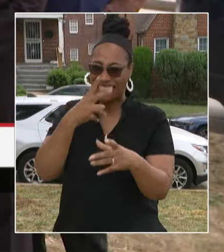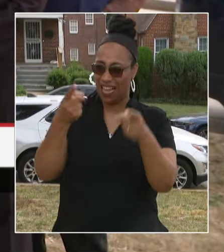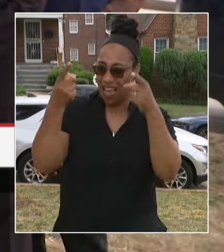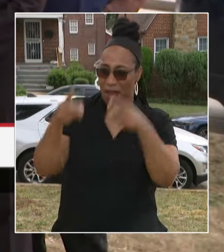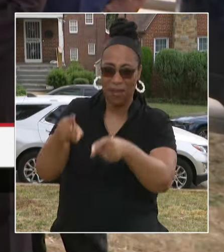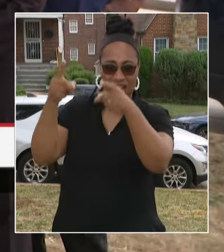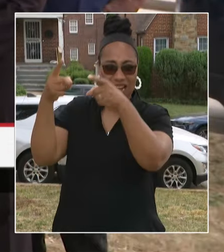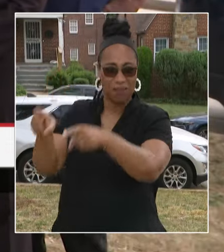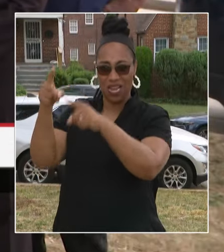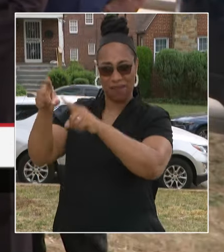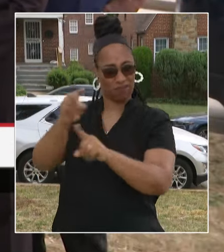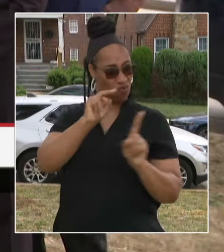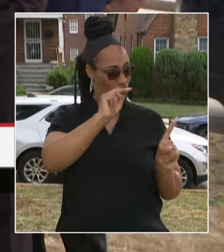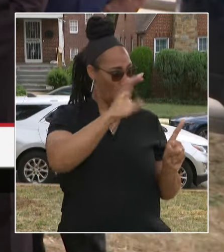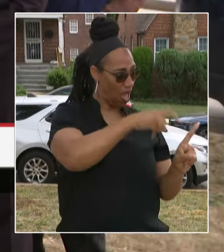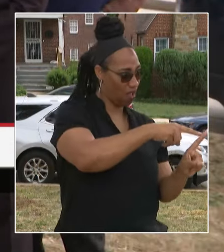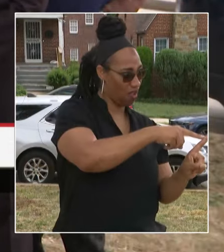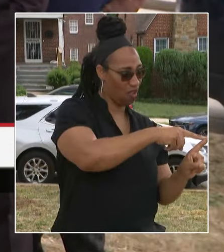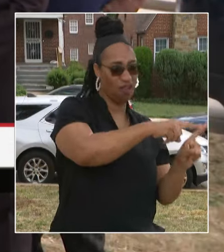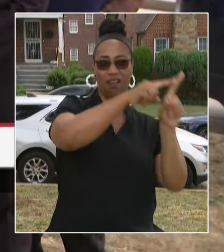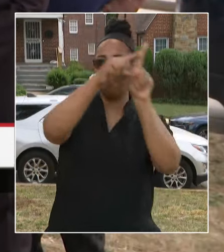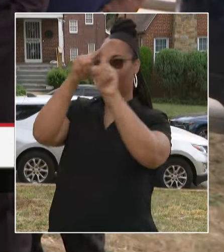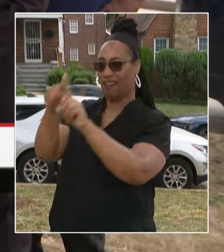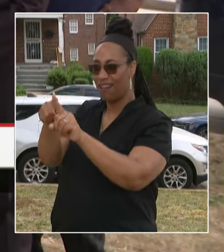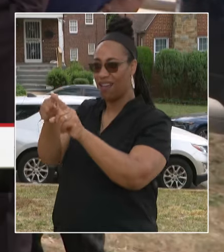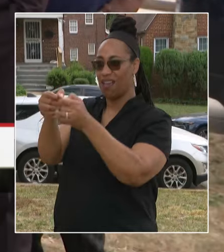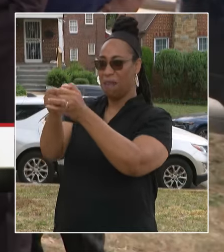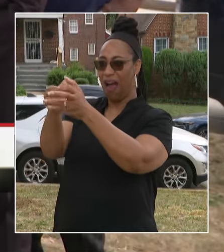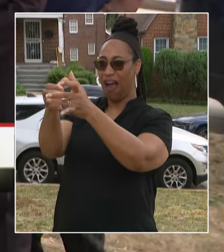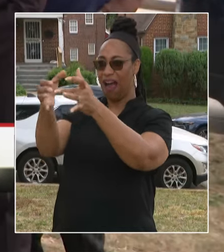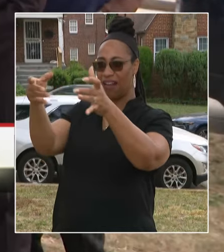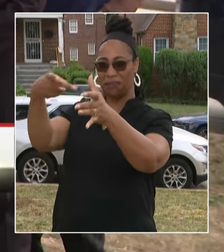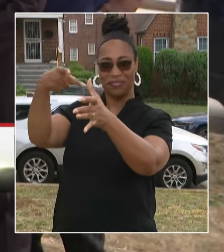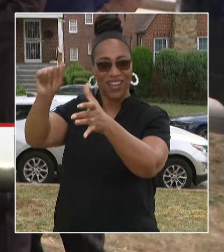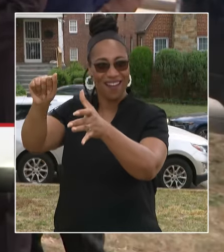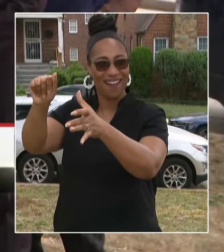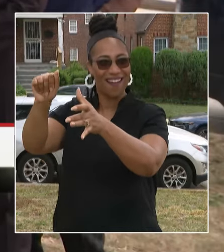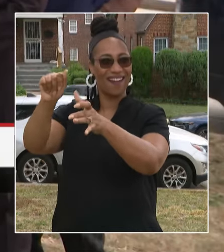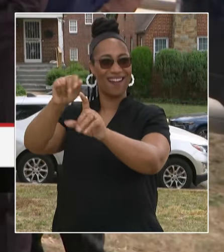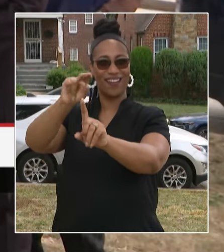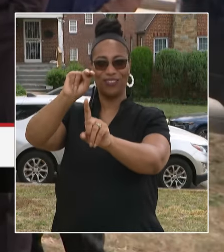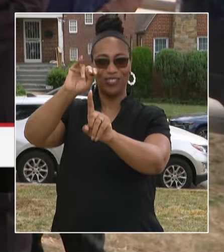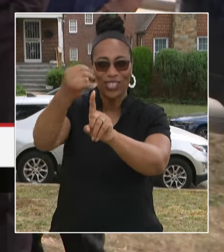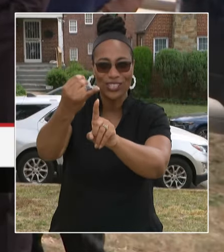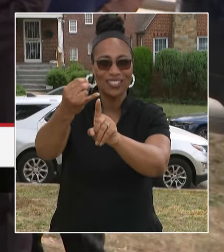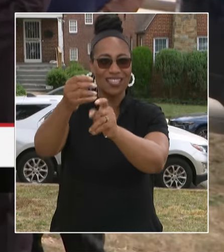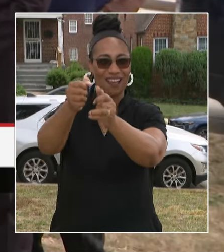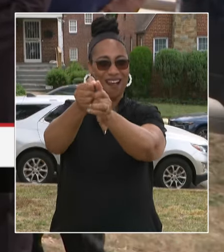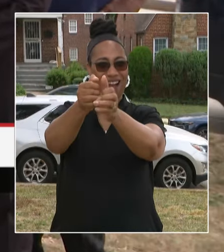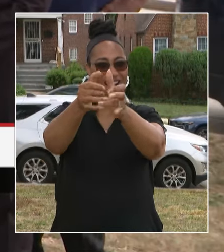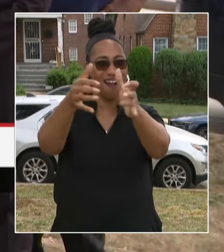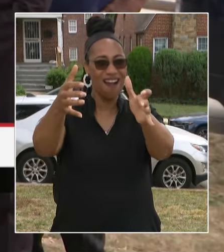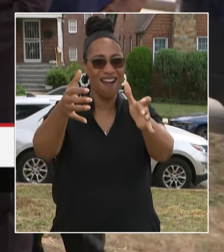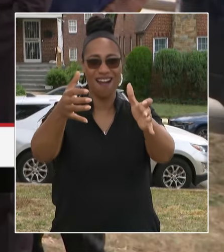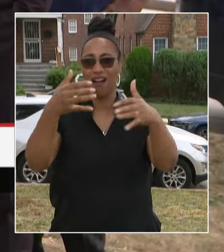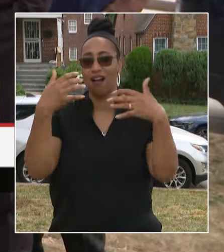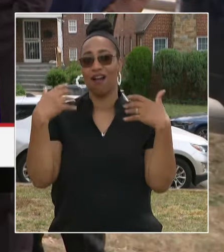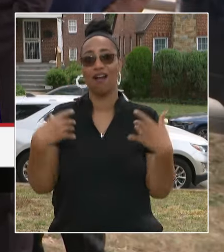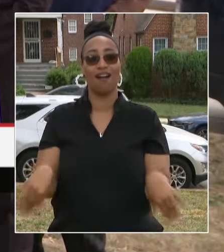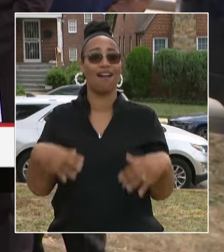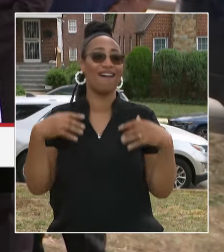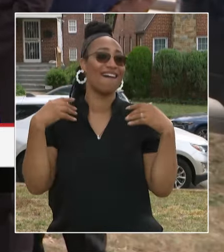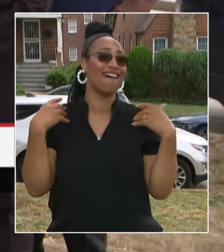our cousins came through, and they went through Whitesboro, and they bridged out into Philadelphia, into New Jersey, up